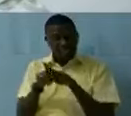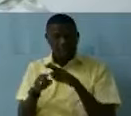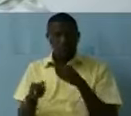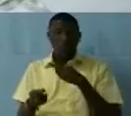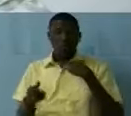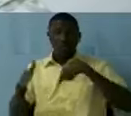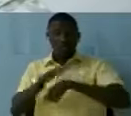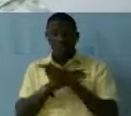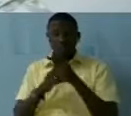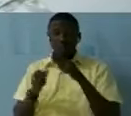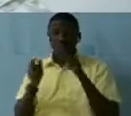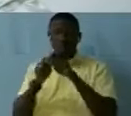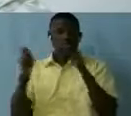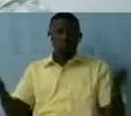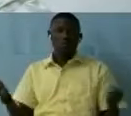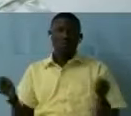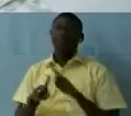newspaper.